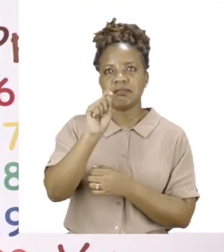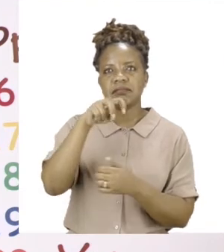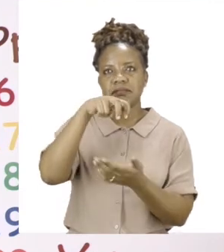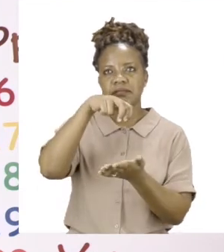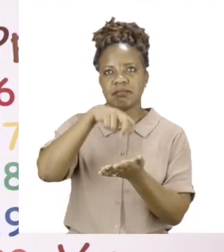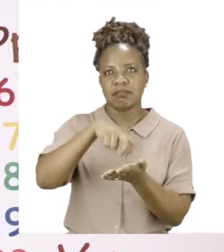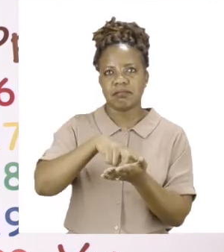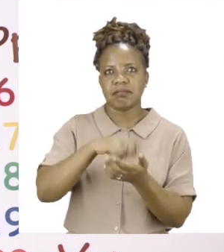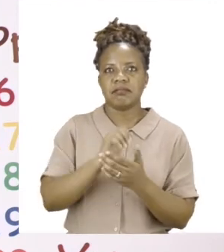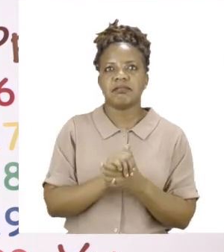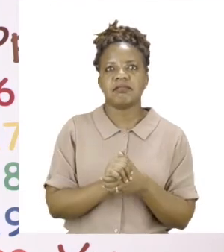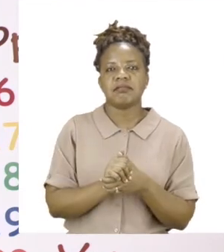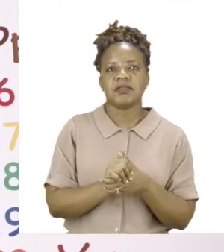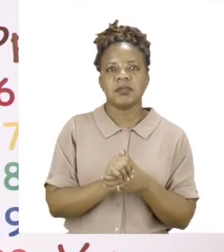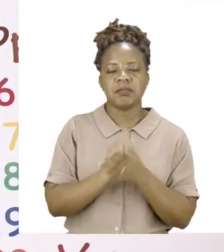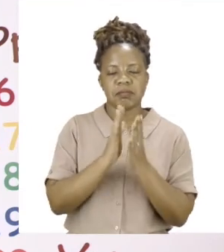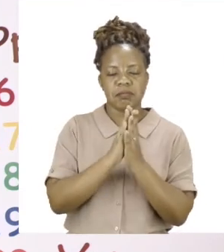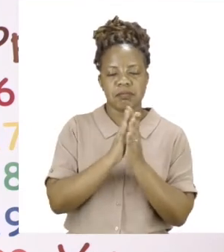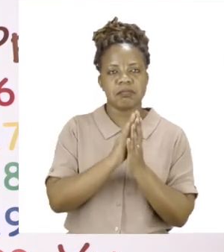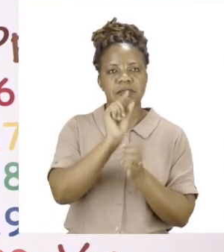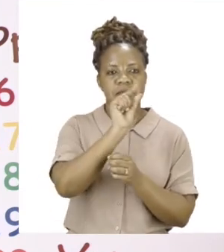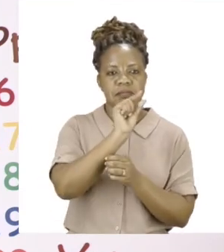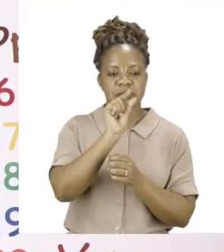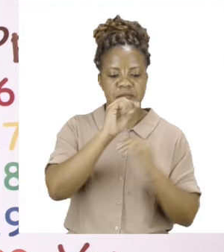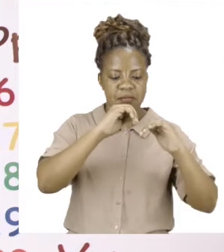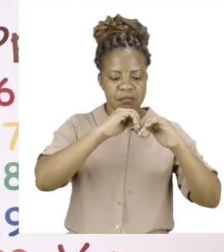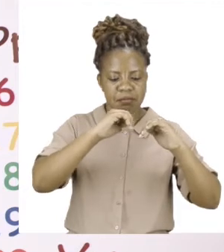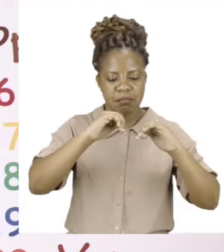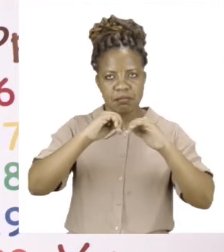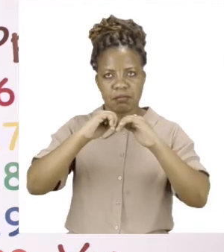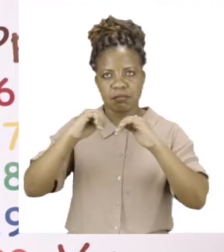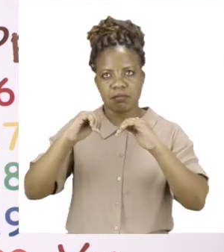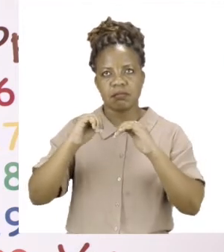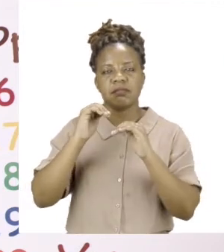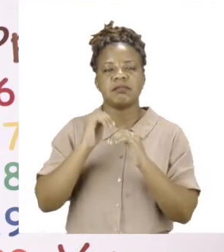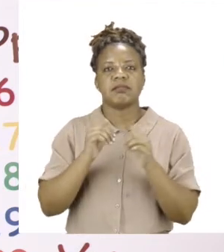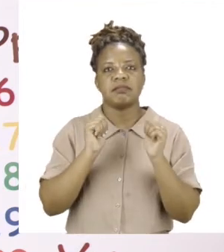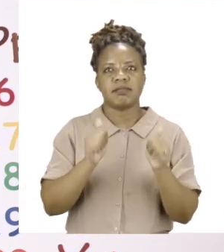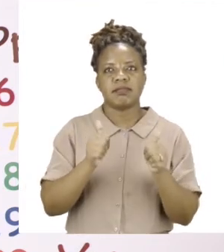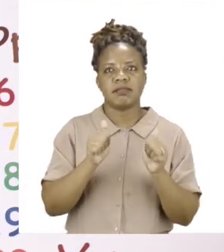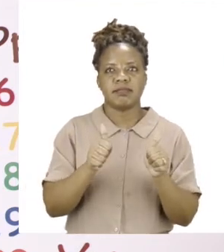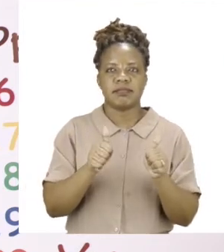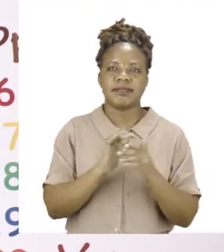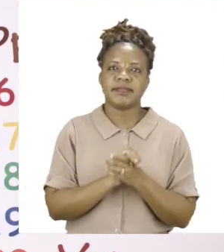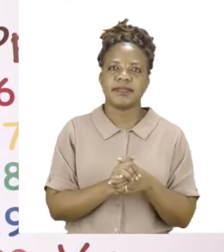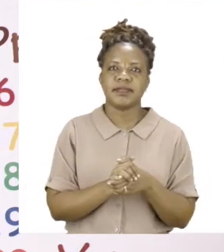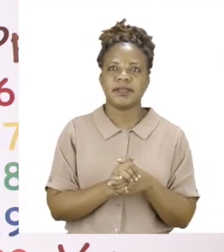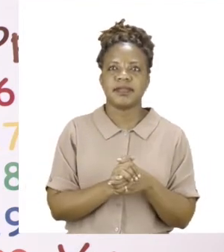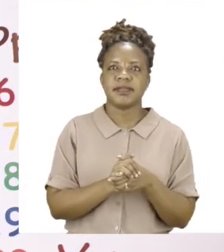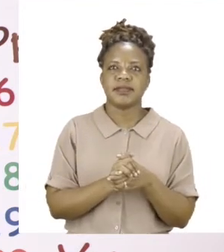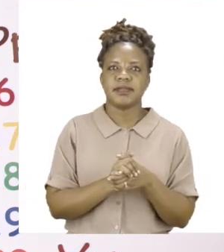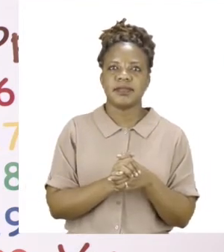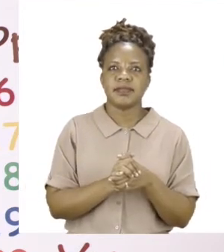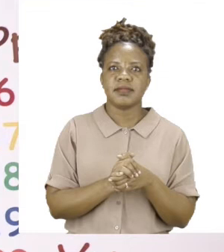you are using your spaces correctly as well. Sat. There we go. And